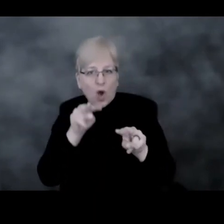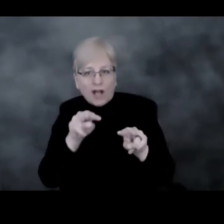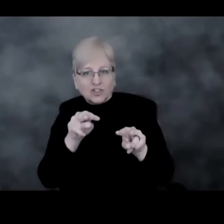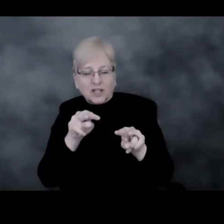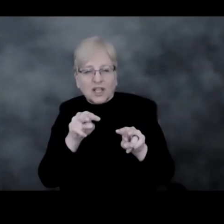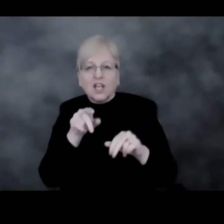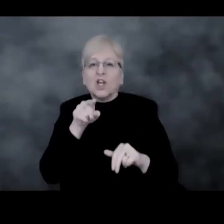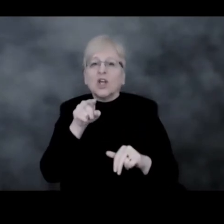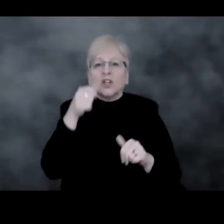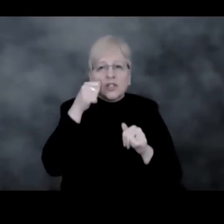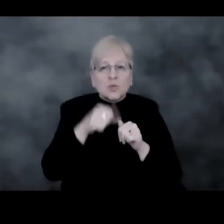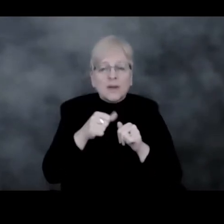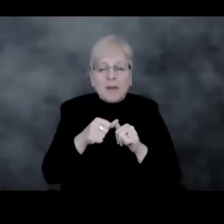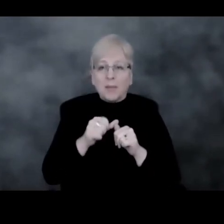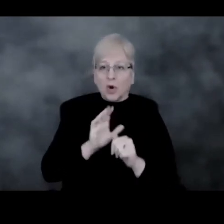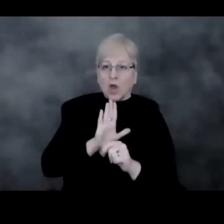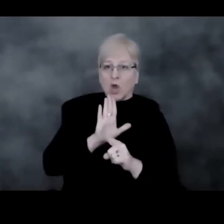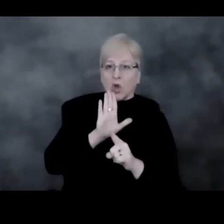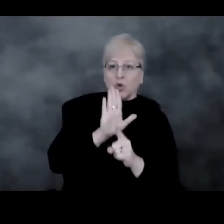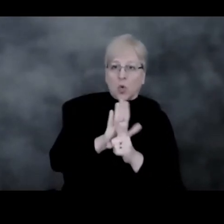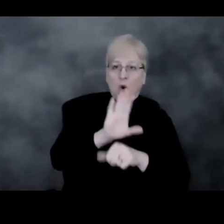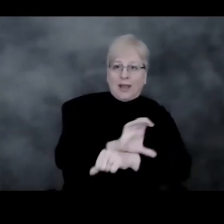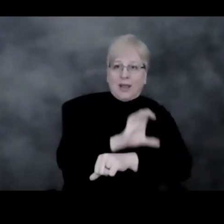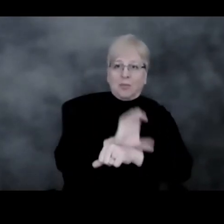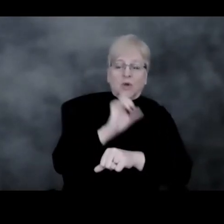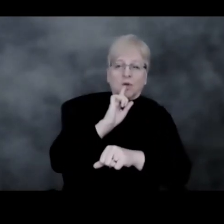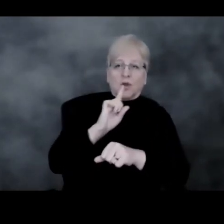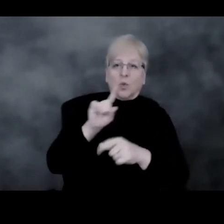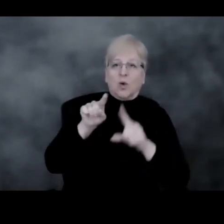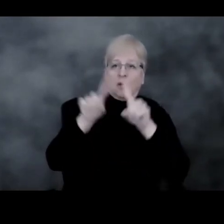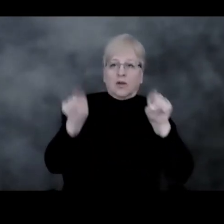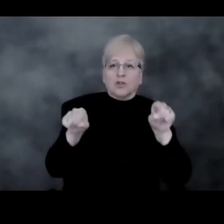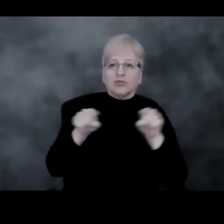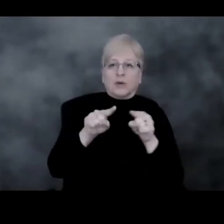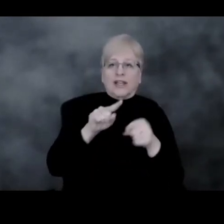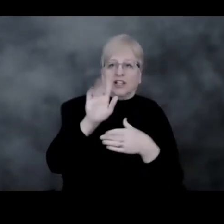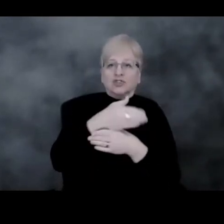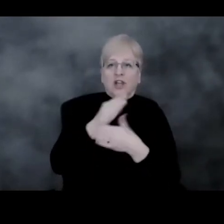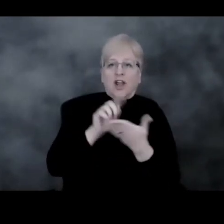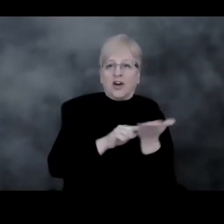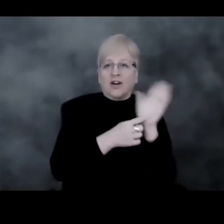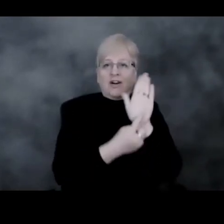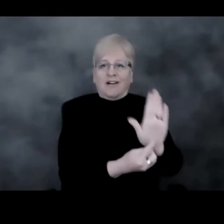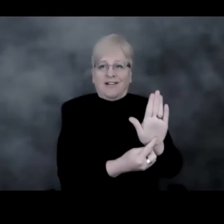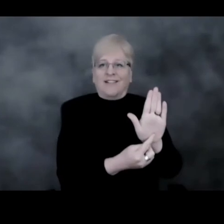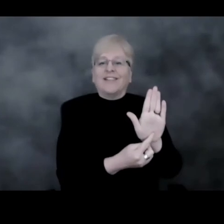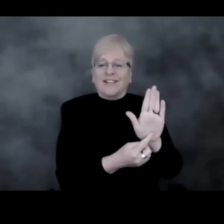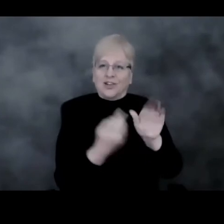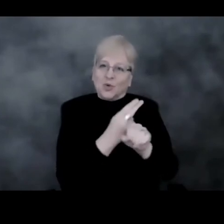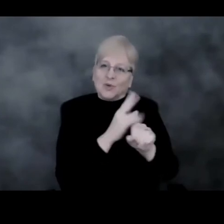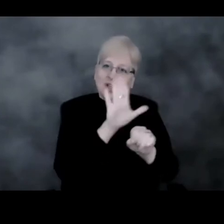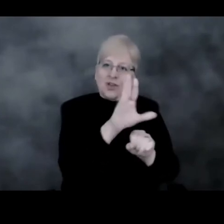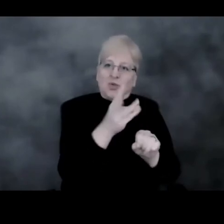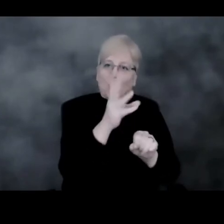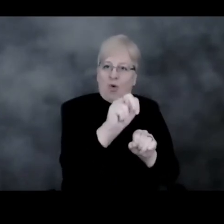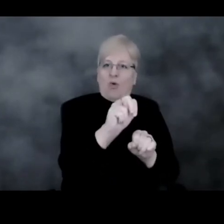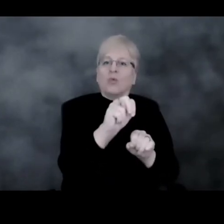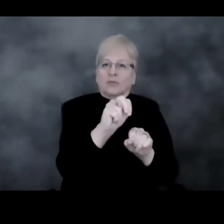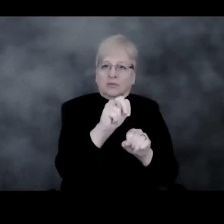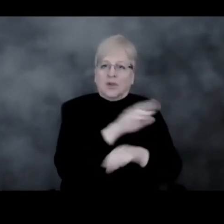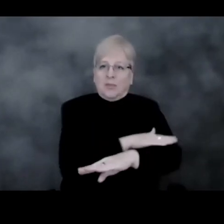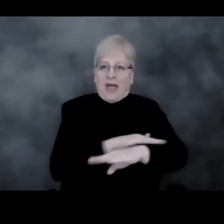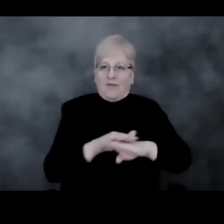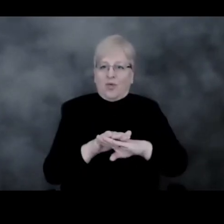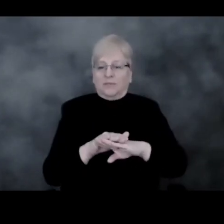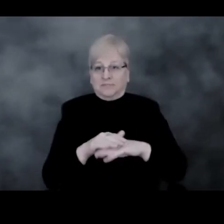whichever, you know, type of platform you have as we go through what you're about to see